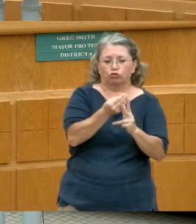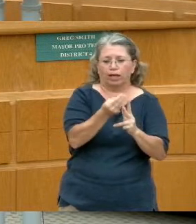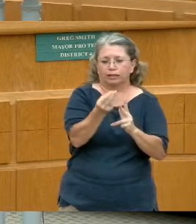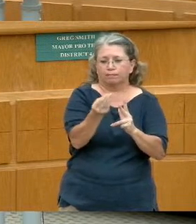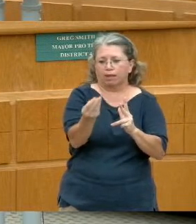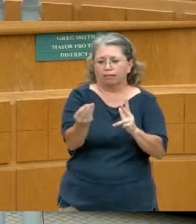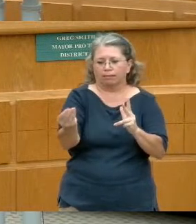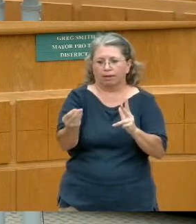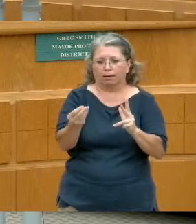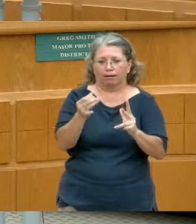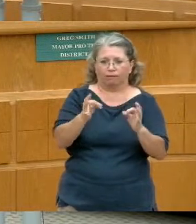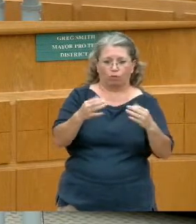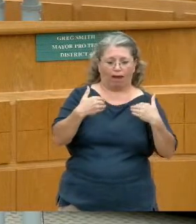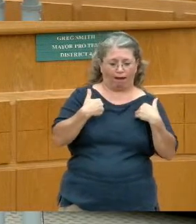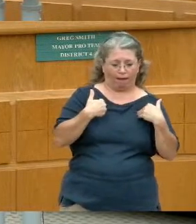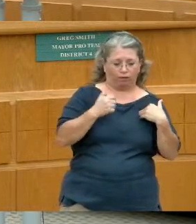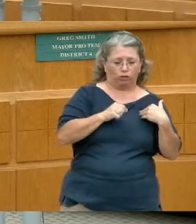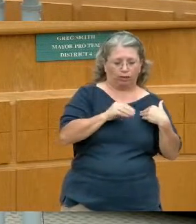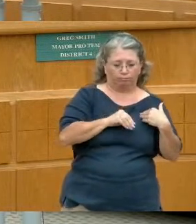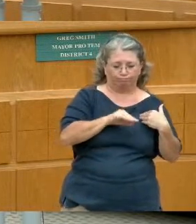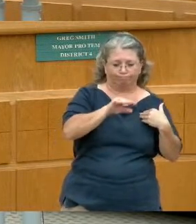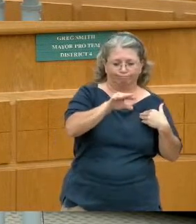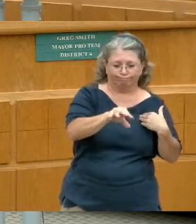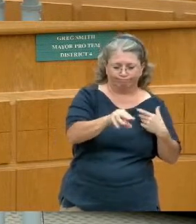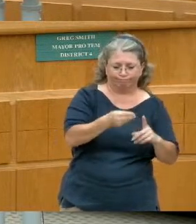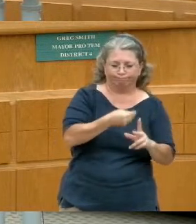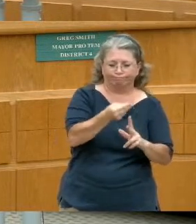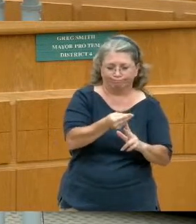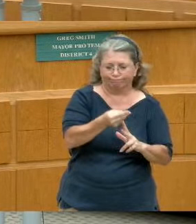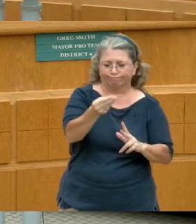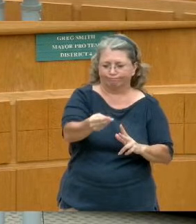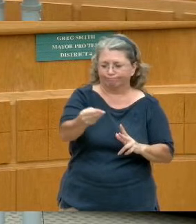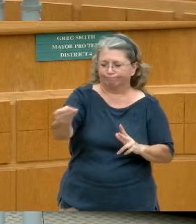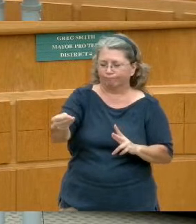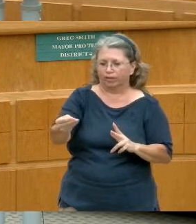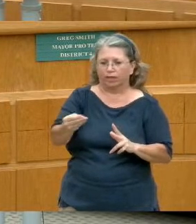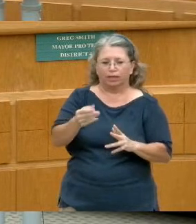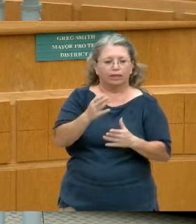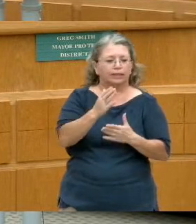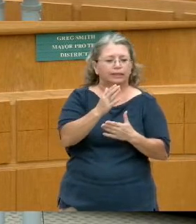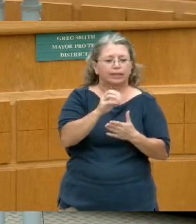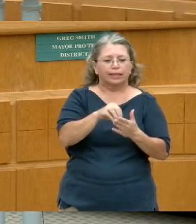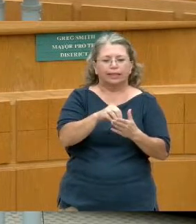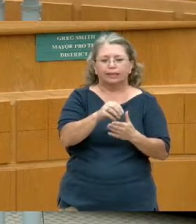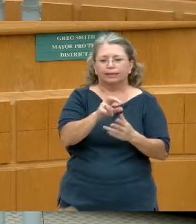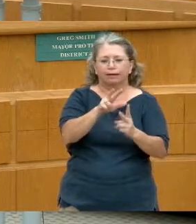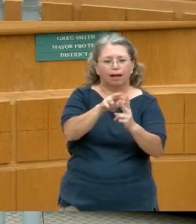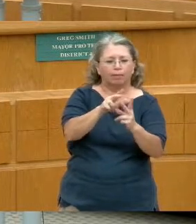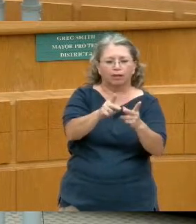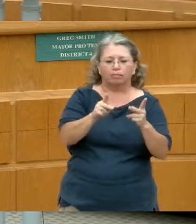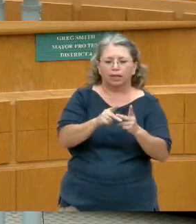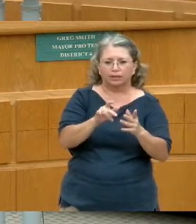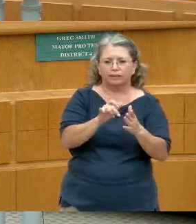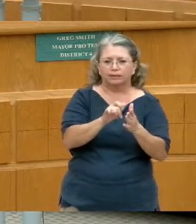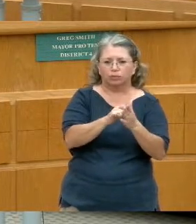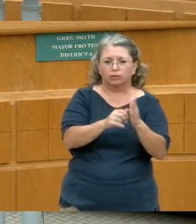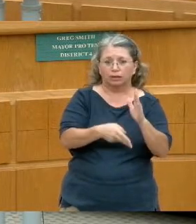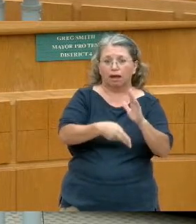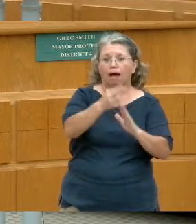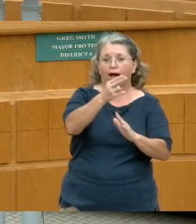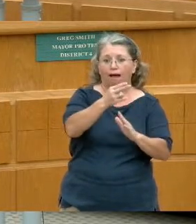people, it was higher within some buildings or in some facilities than in other locations, which led to those